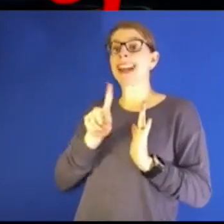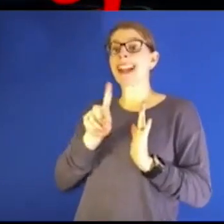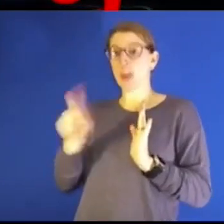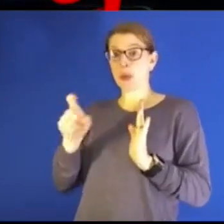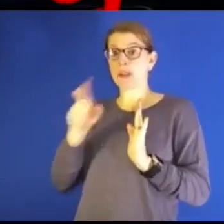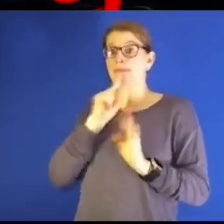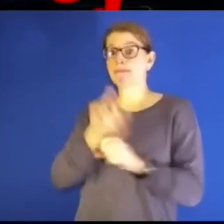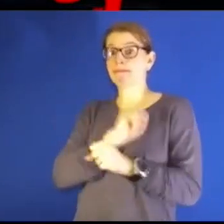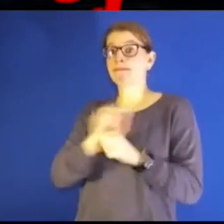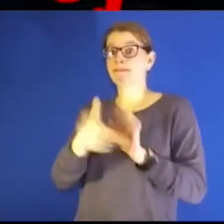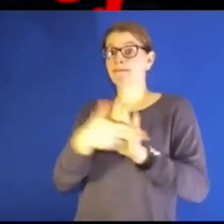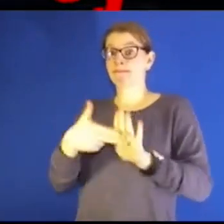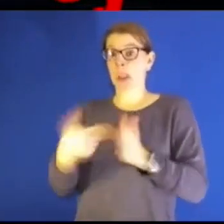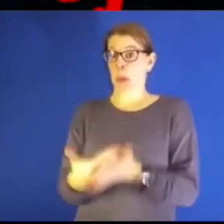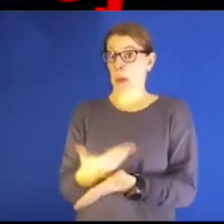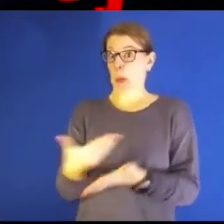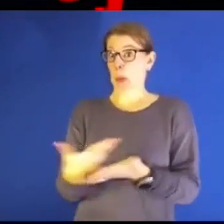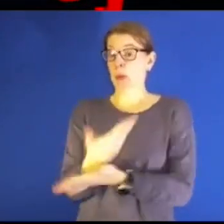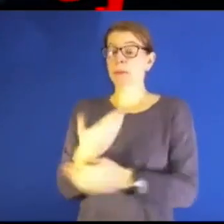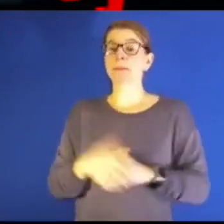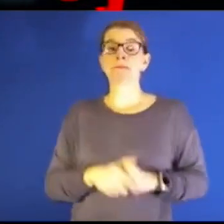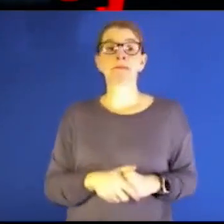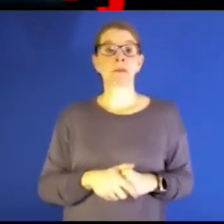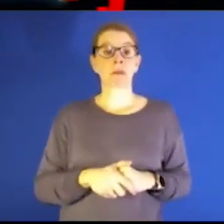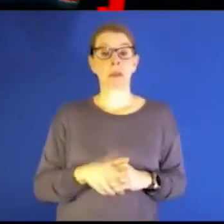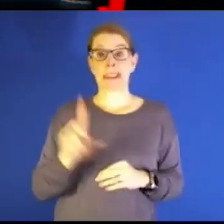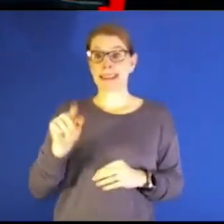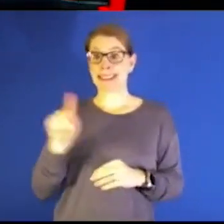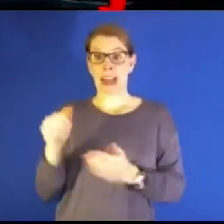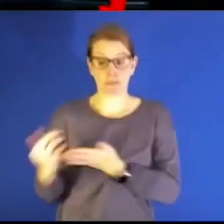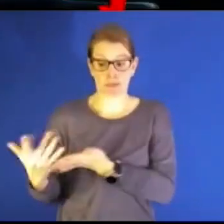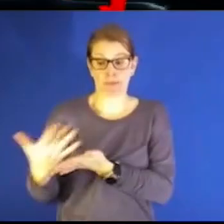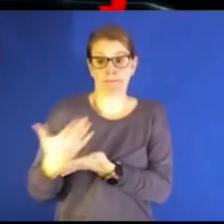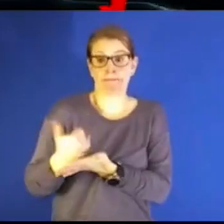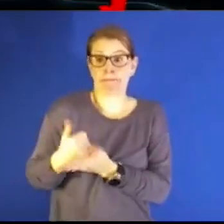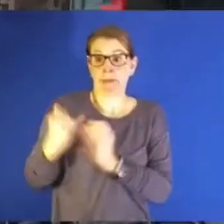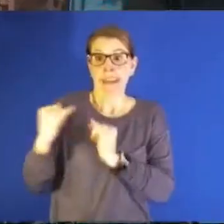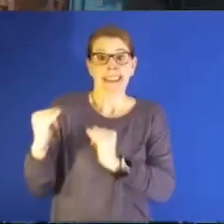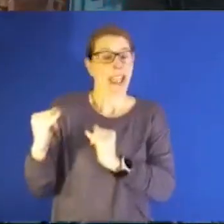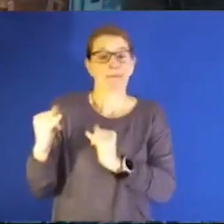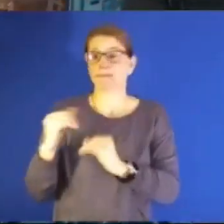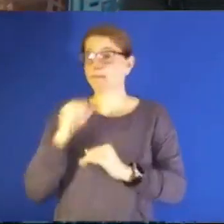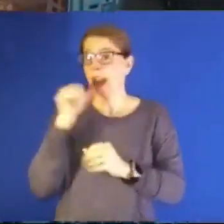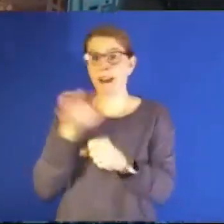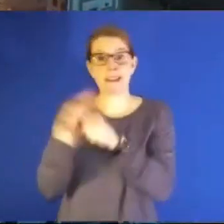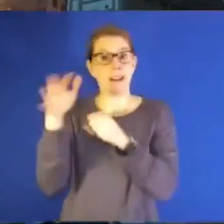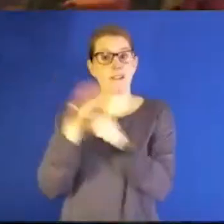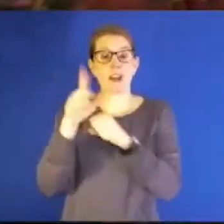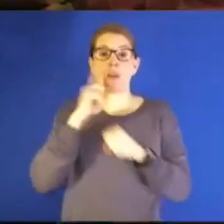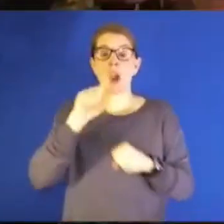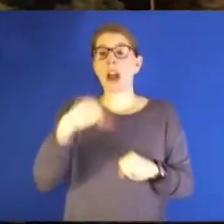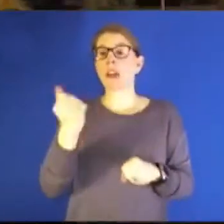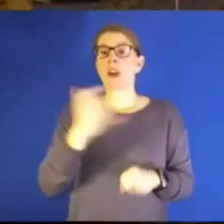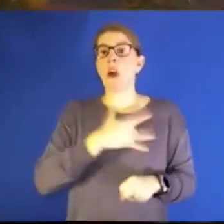relatively new, so they don't have nearly the data that they do on other heart conditions.